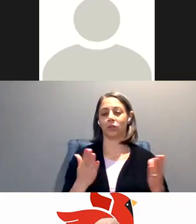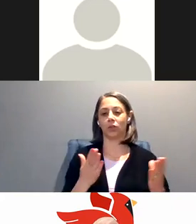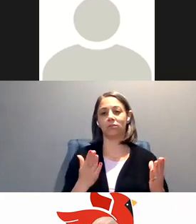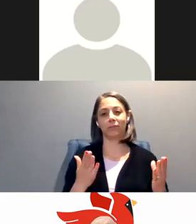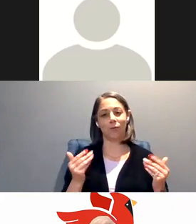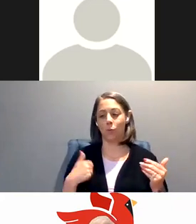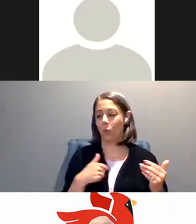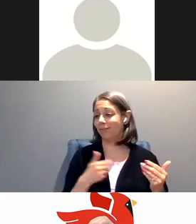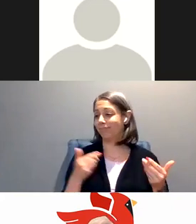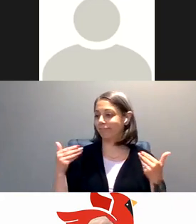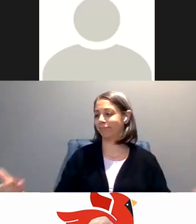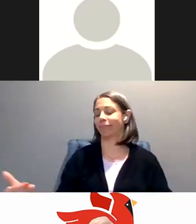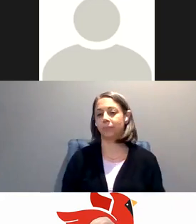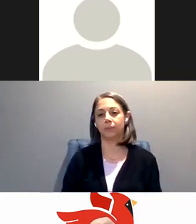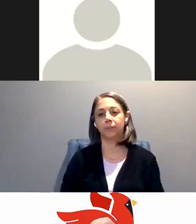forth.